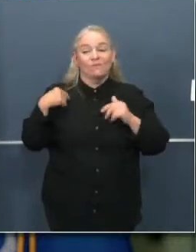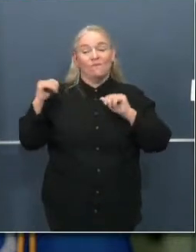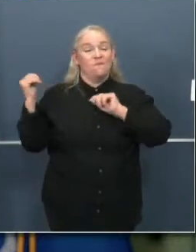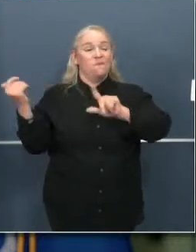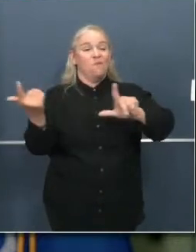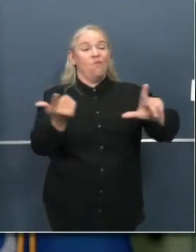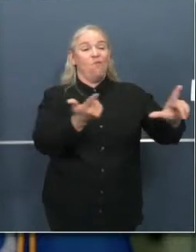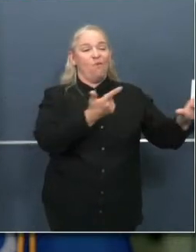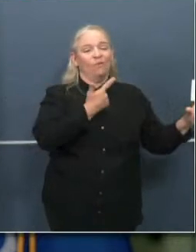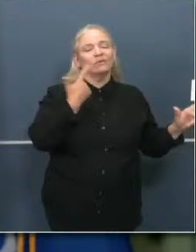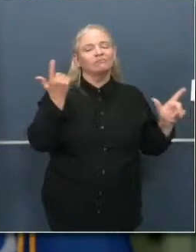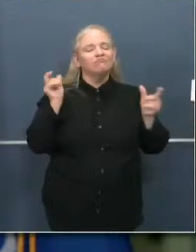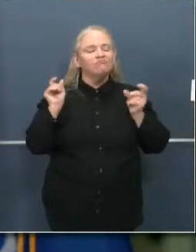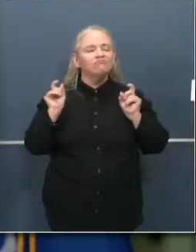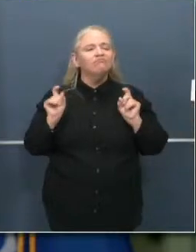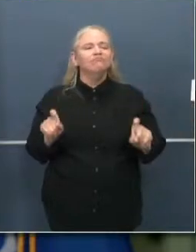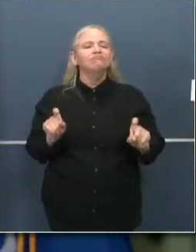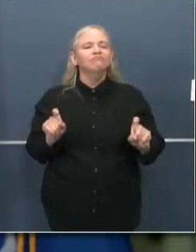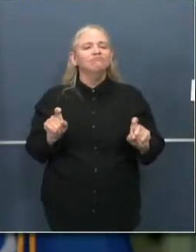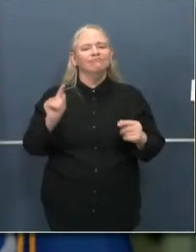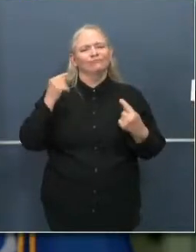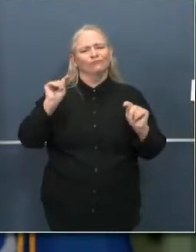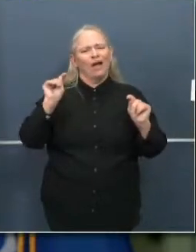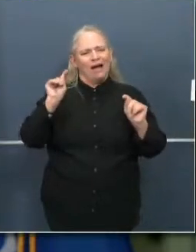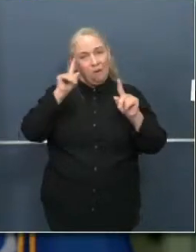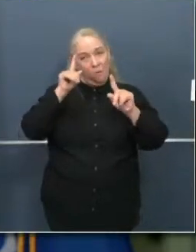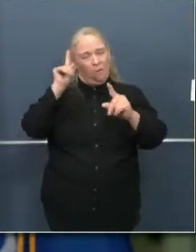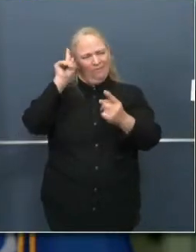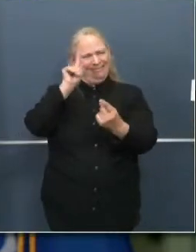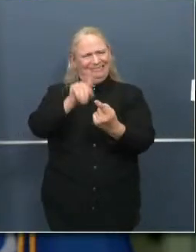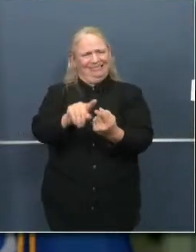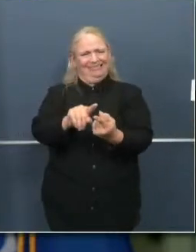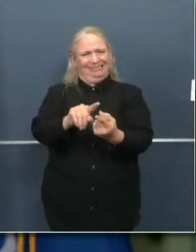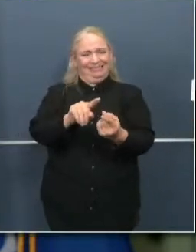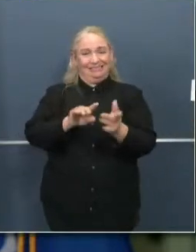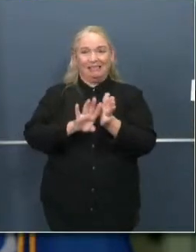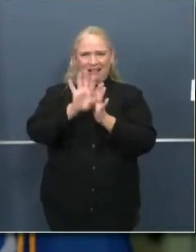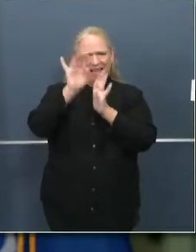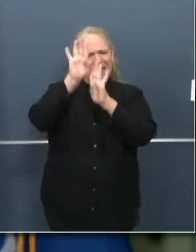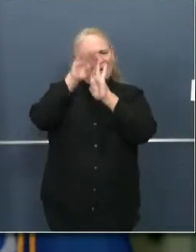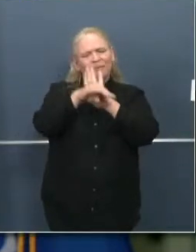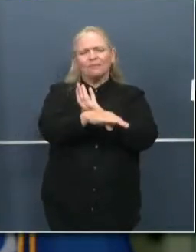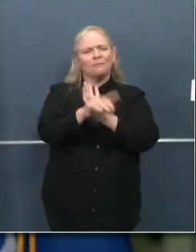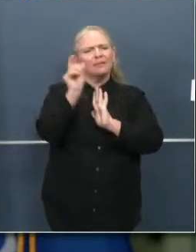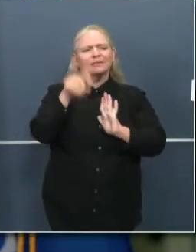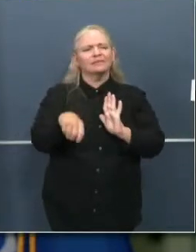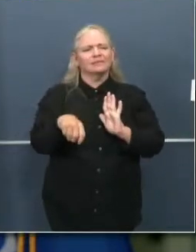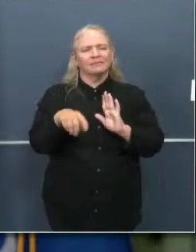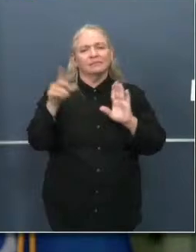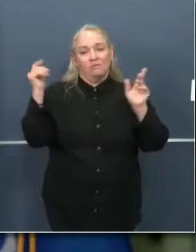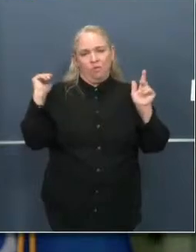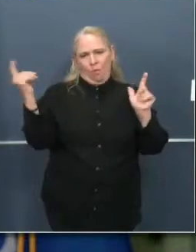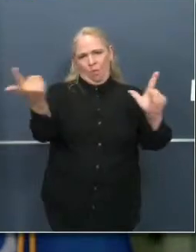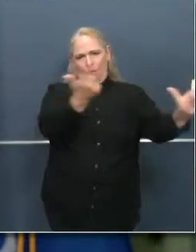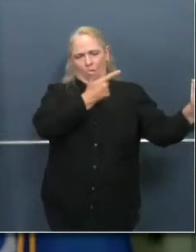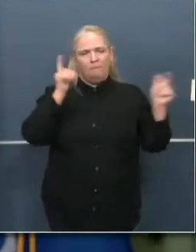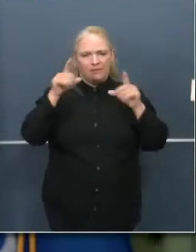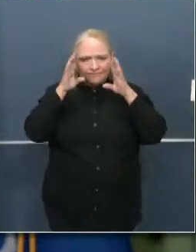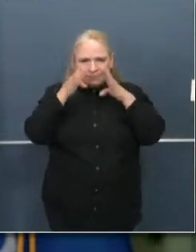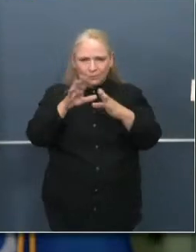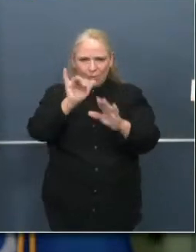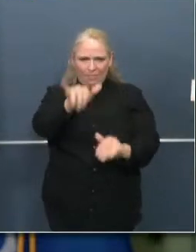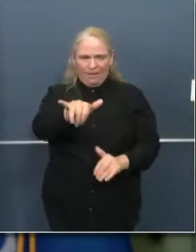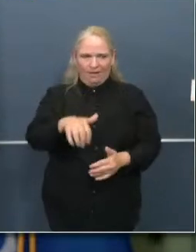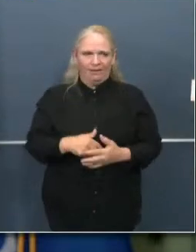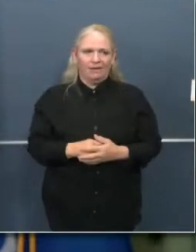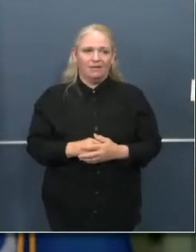our determination, our desire to do what we did at the outset of this pandemic, and that's to bend the curve, to